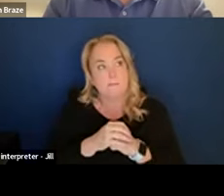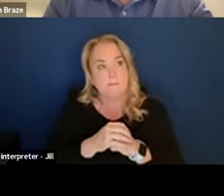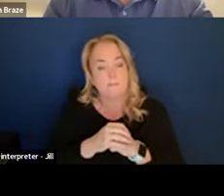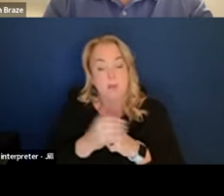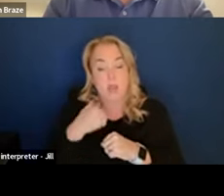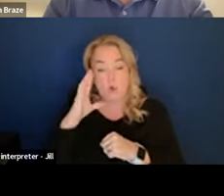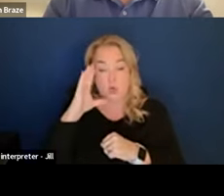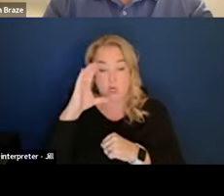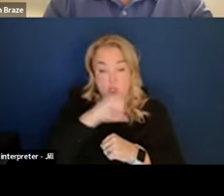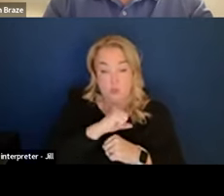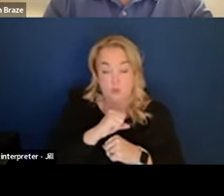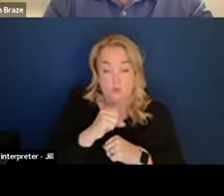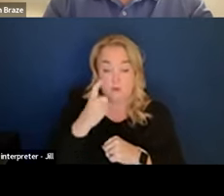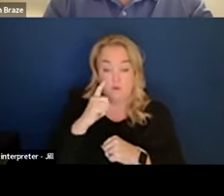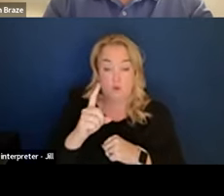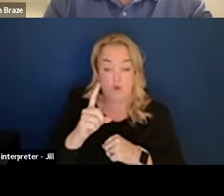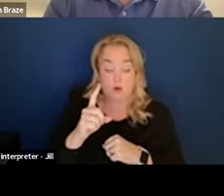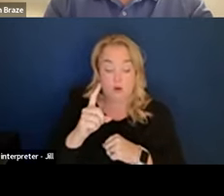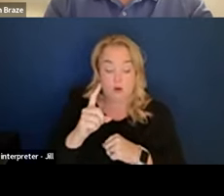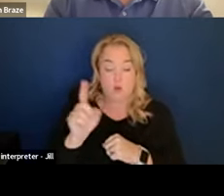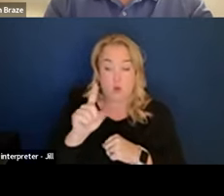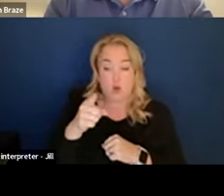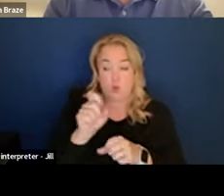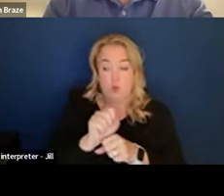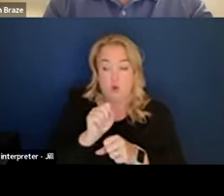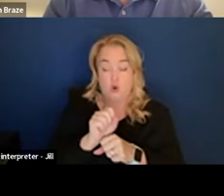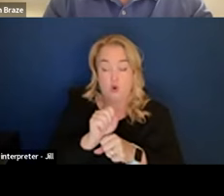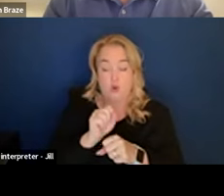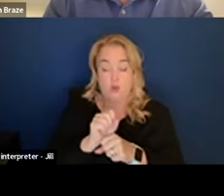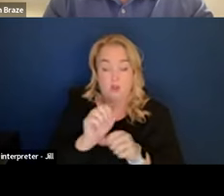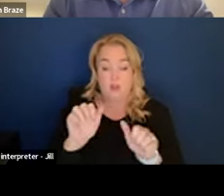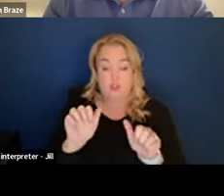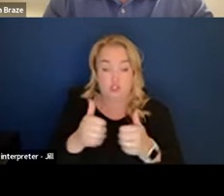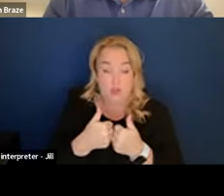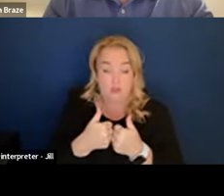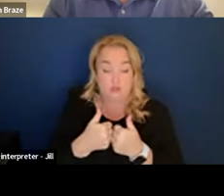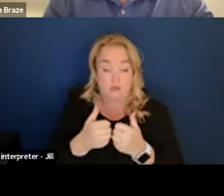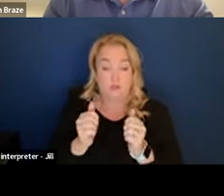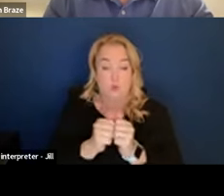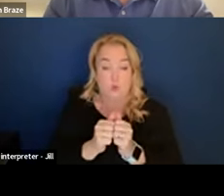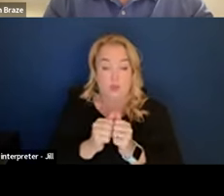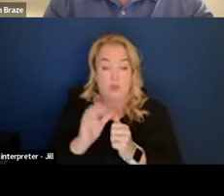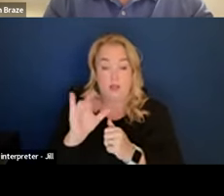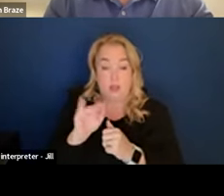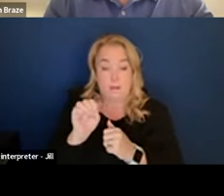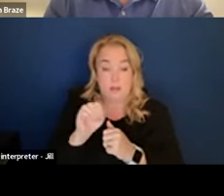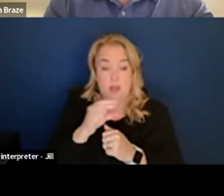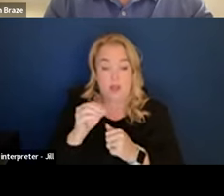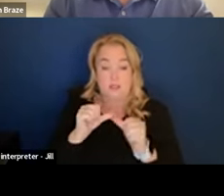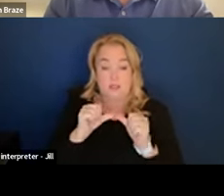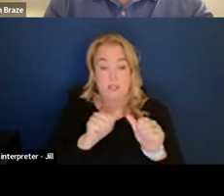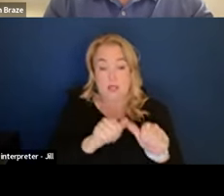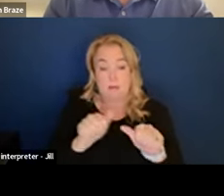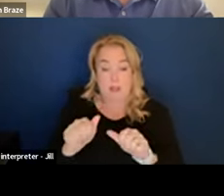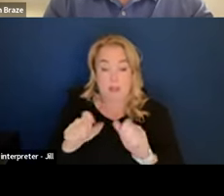I would assume in the sectors that you all are working on, the challenges with climate and sustainability